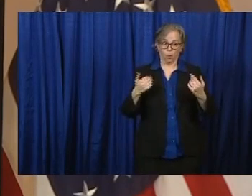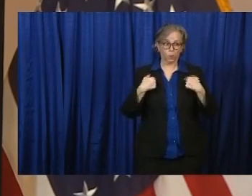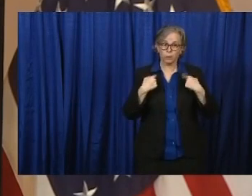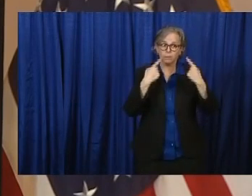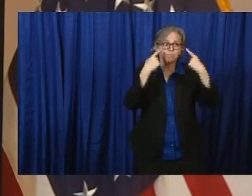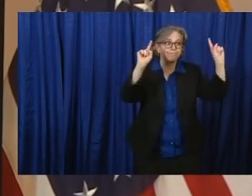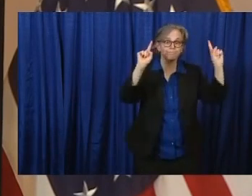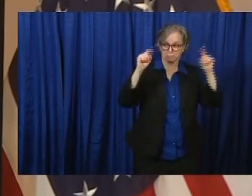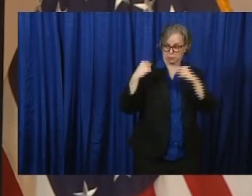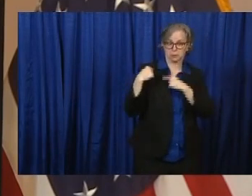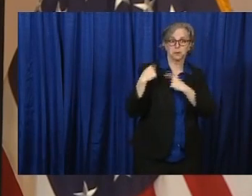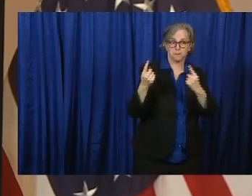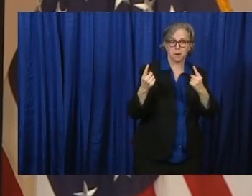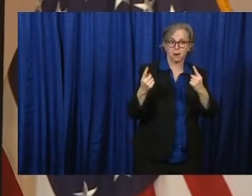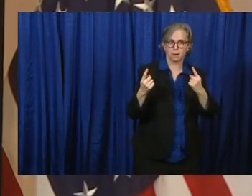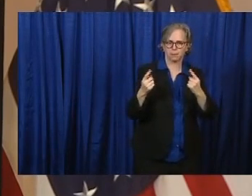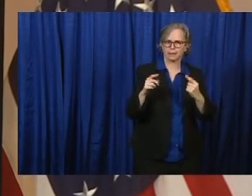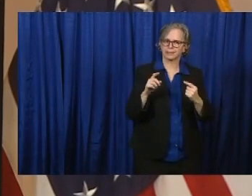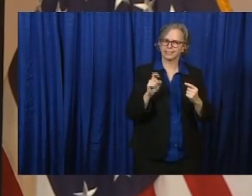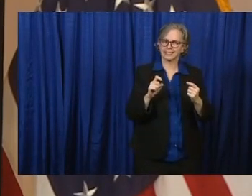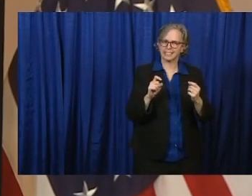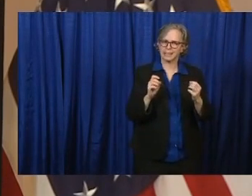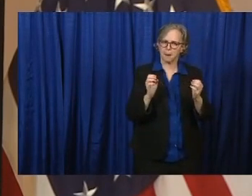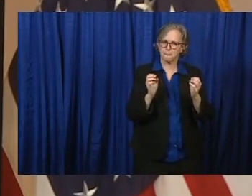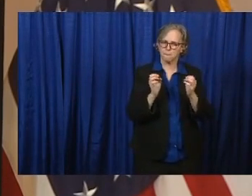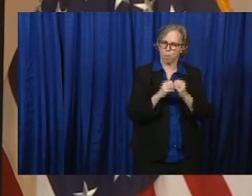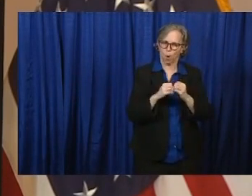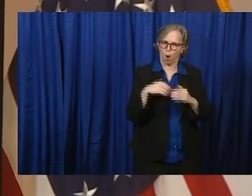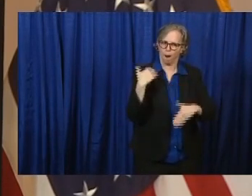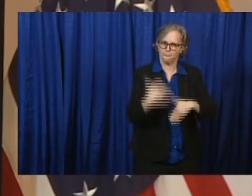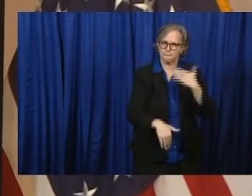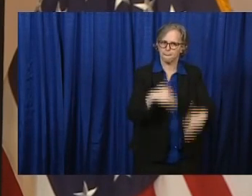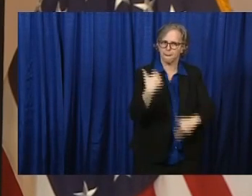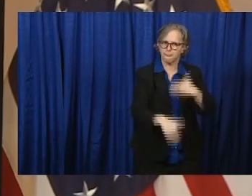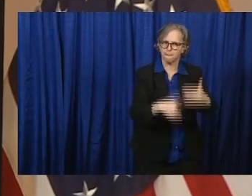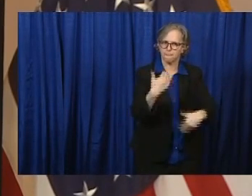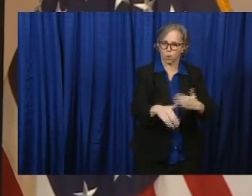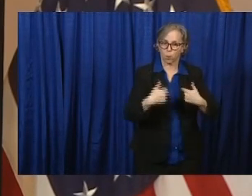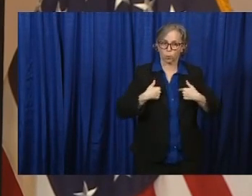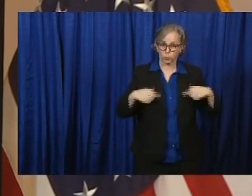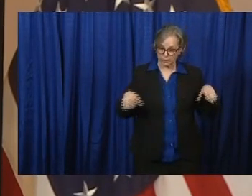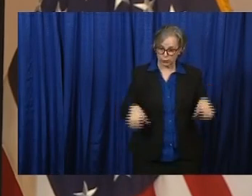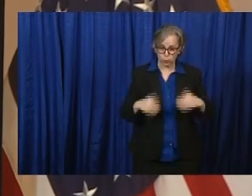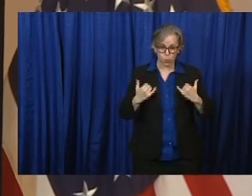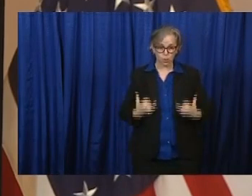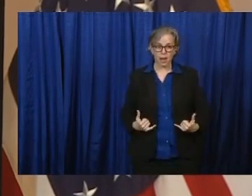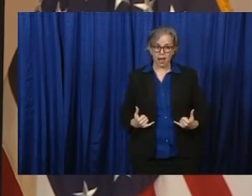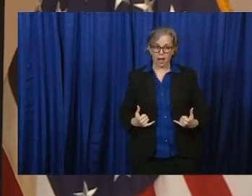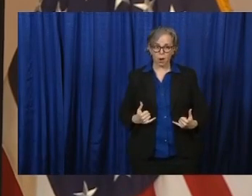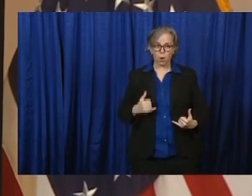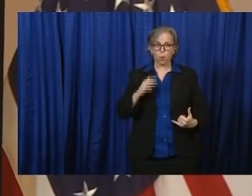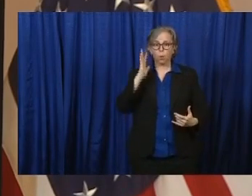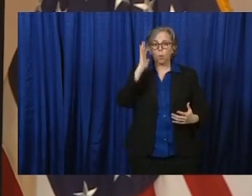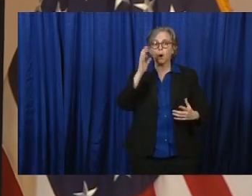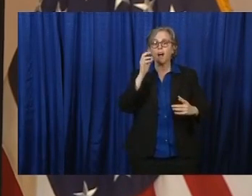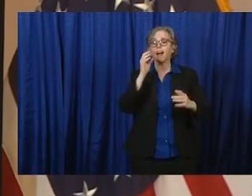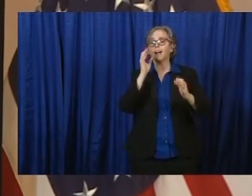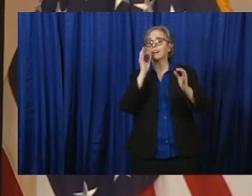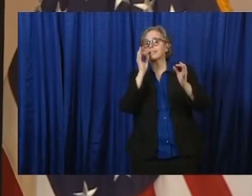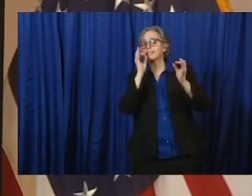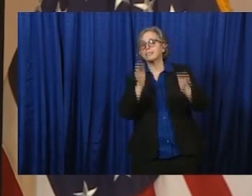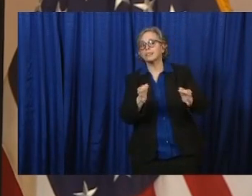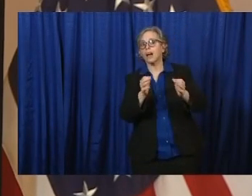and we need to continue this fight because the actions that we take now will determine how tough that fight is for